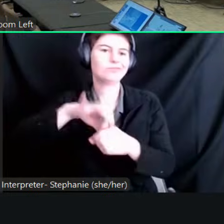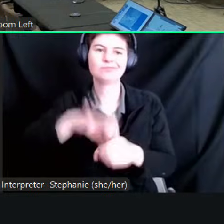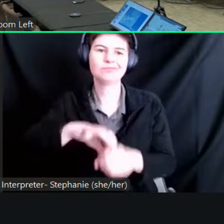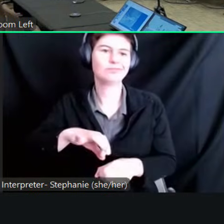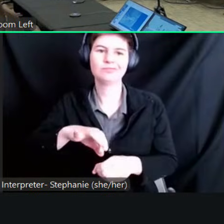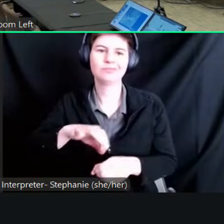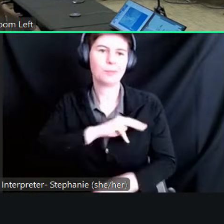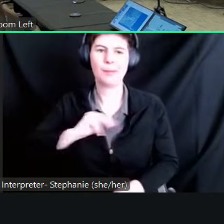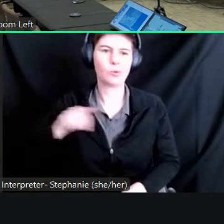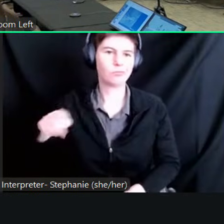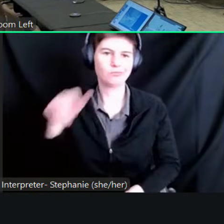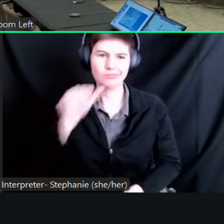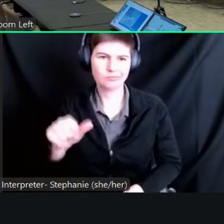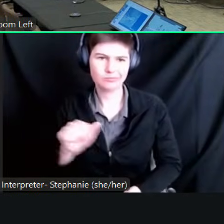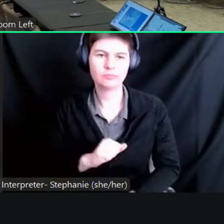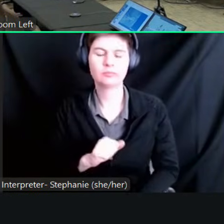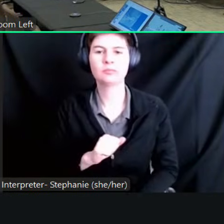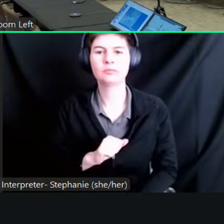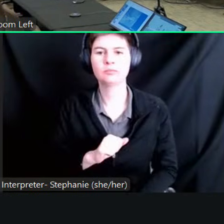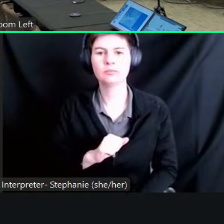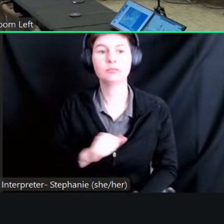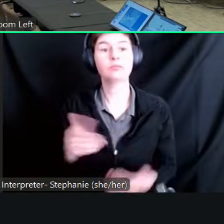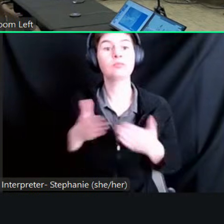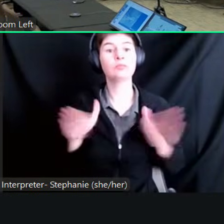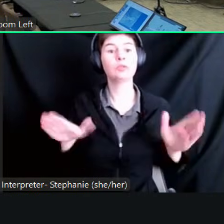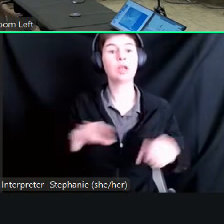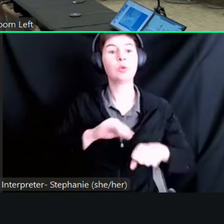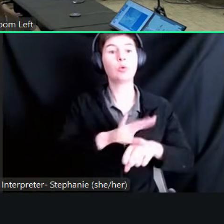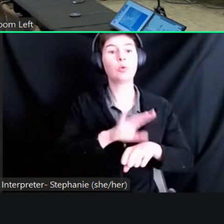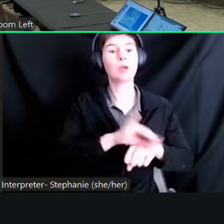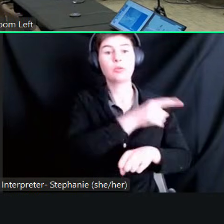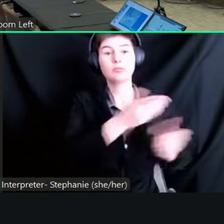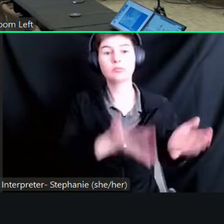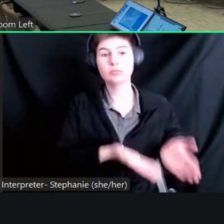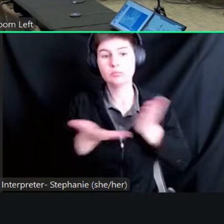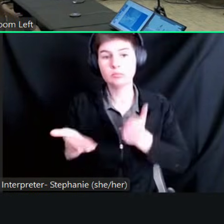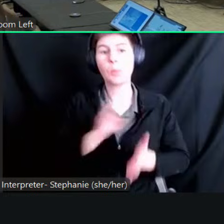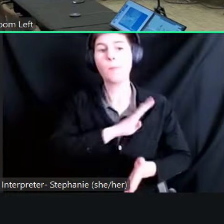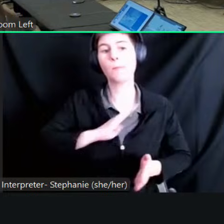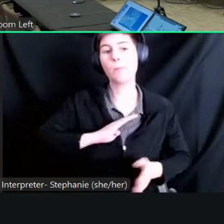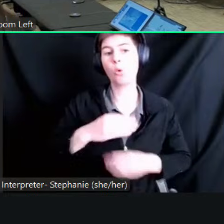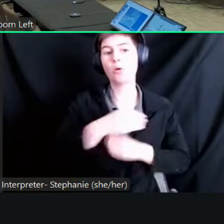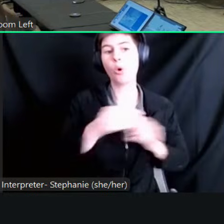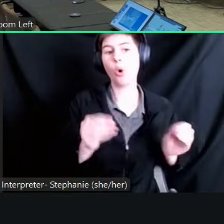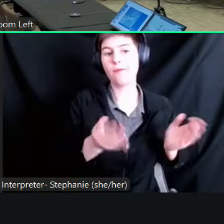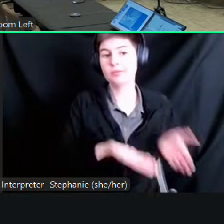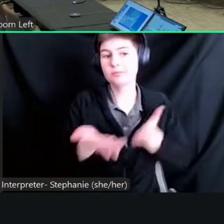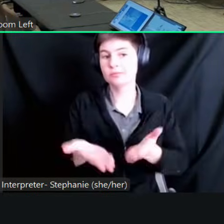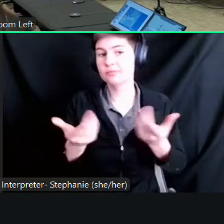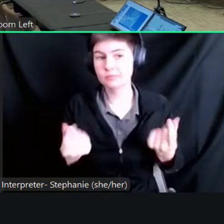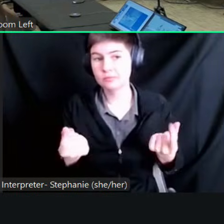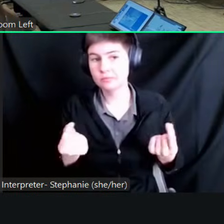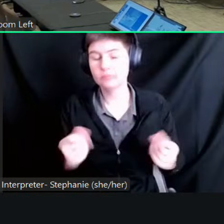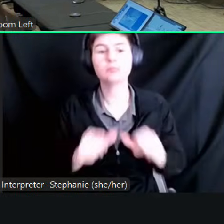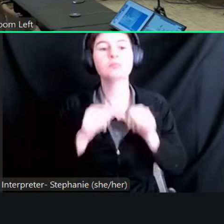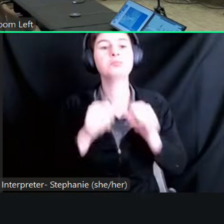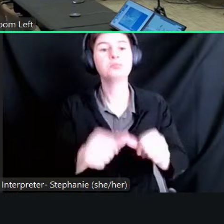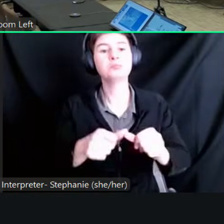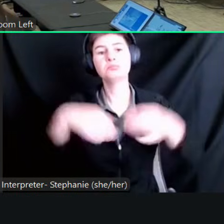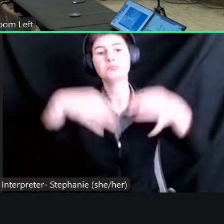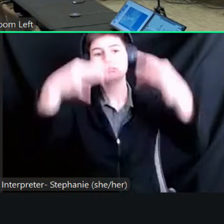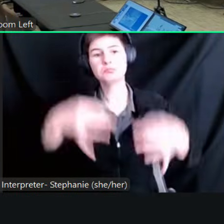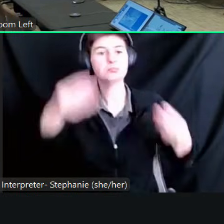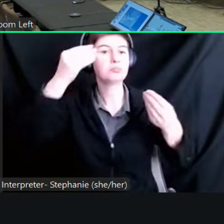The recommendation of our general counsel's office and of the board office is that we proceed with the information that is